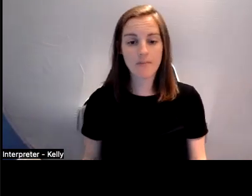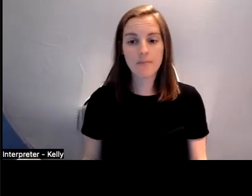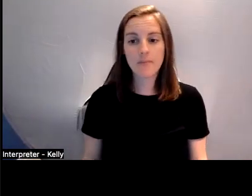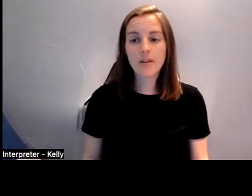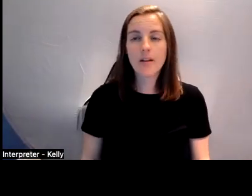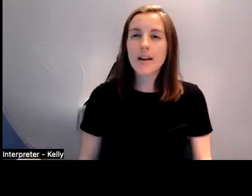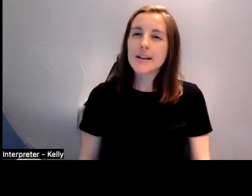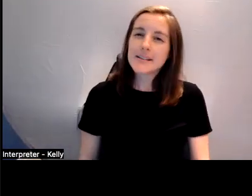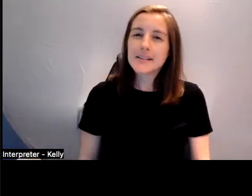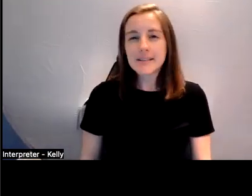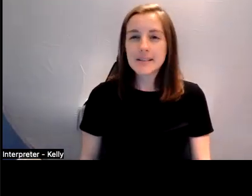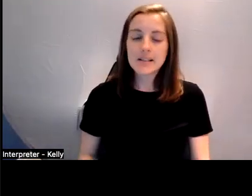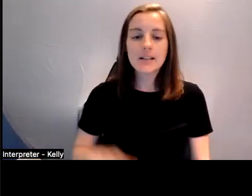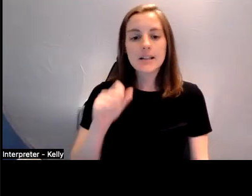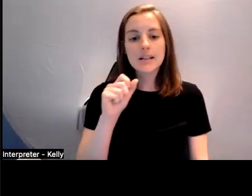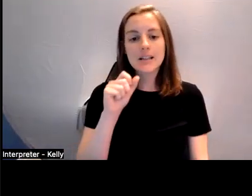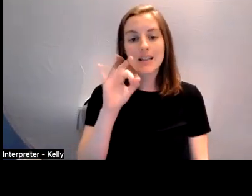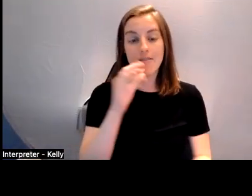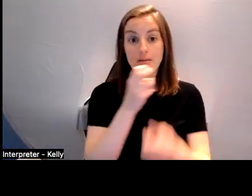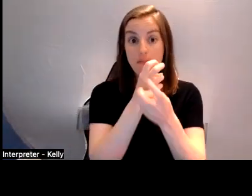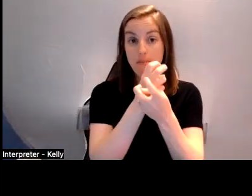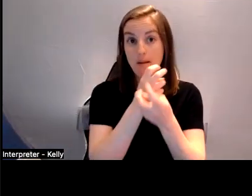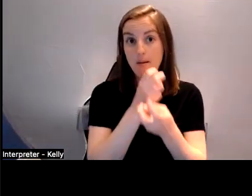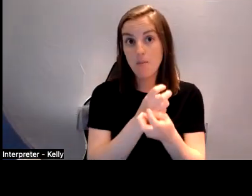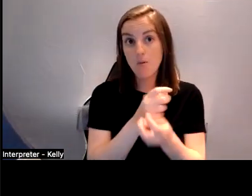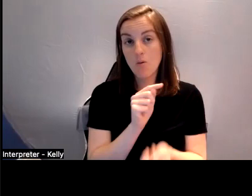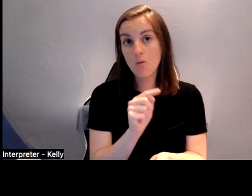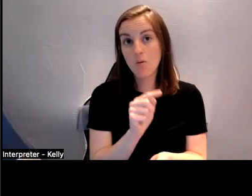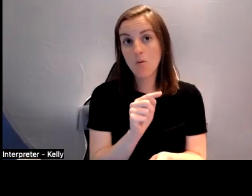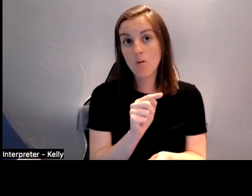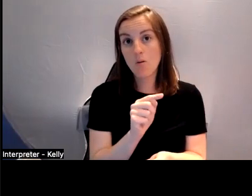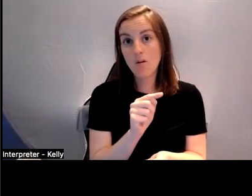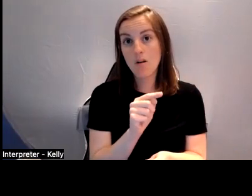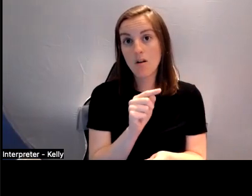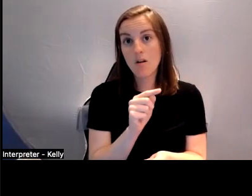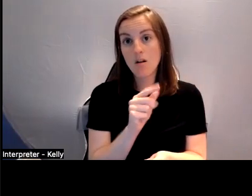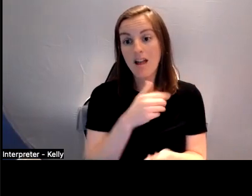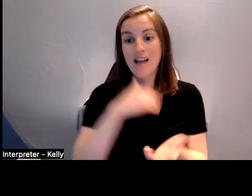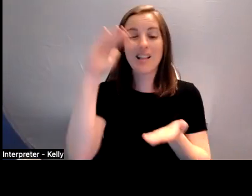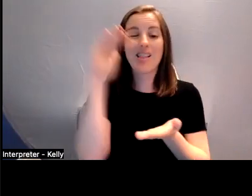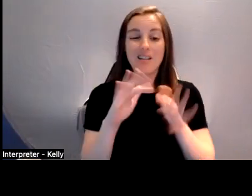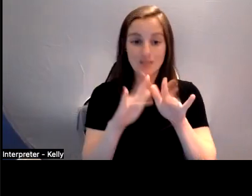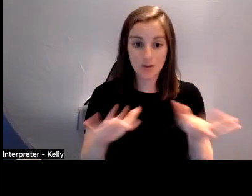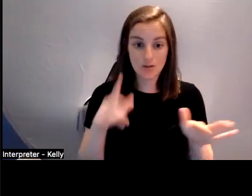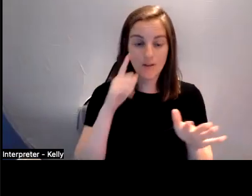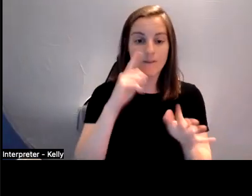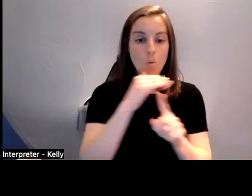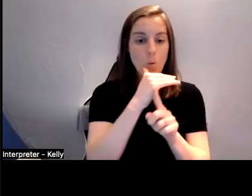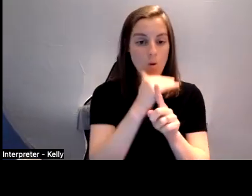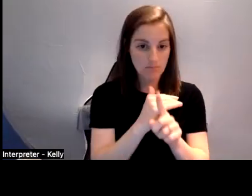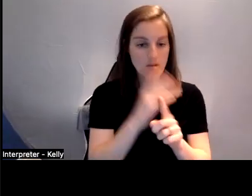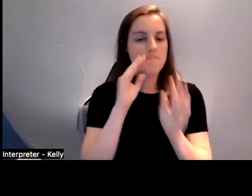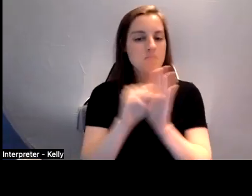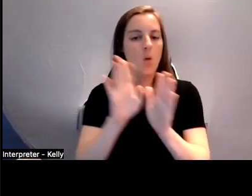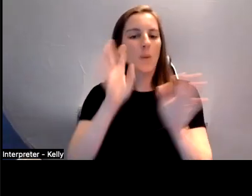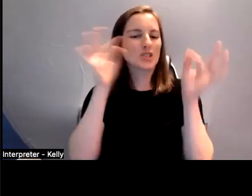So I would say if the backbone probably has less diversity at lower temperatures, the model is very certain about